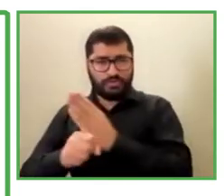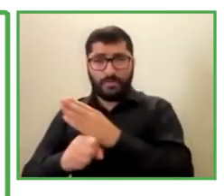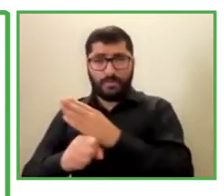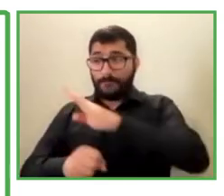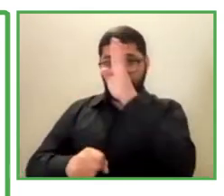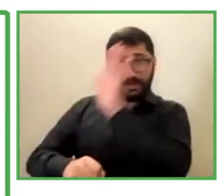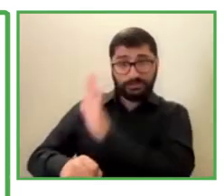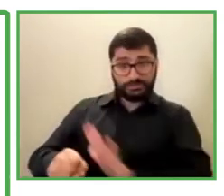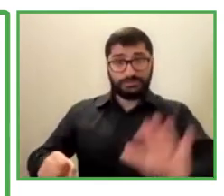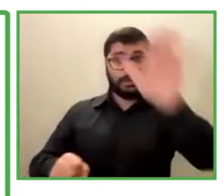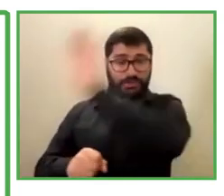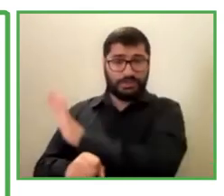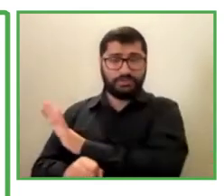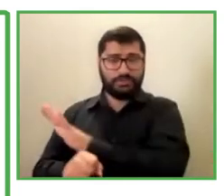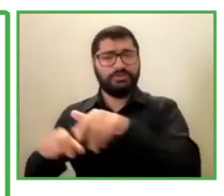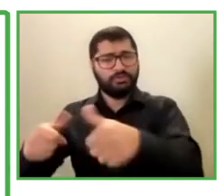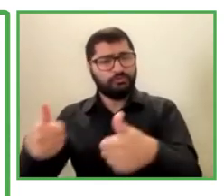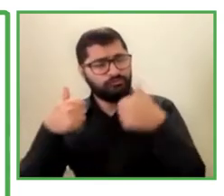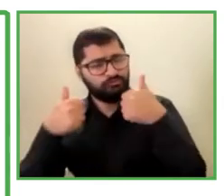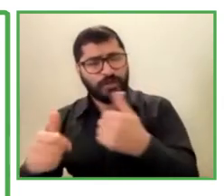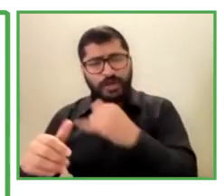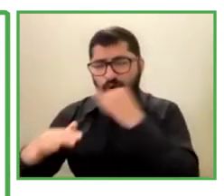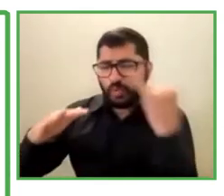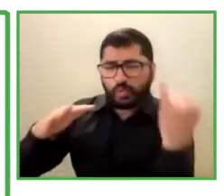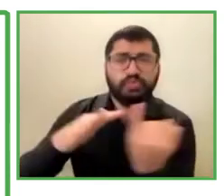In 2021, we were